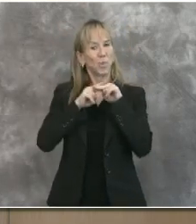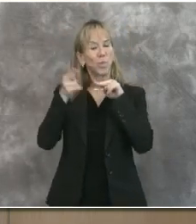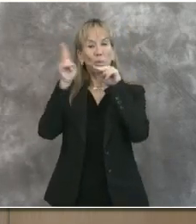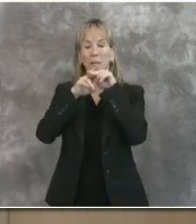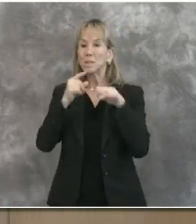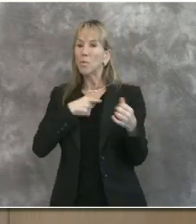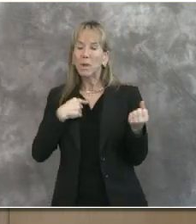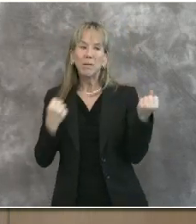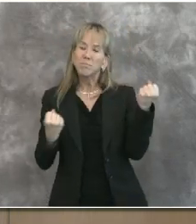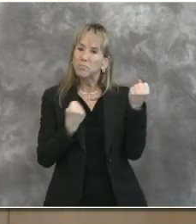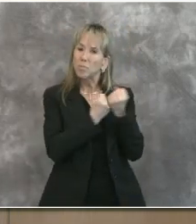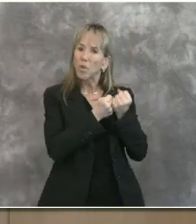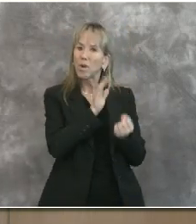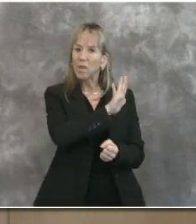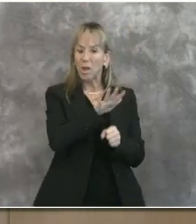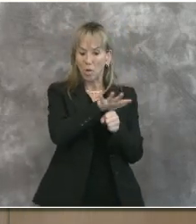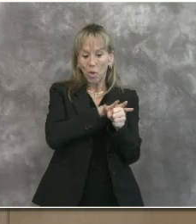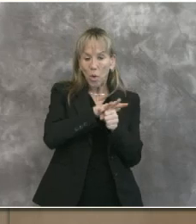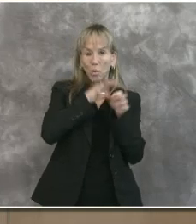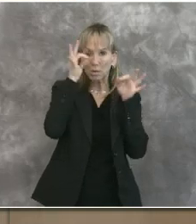local decision makers making that kind of decision.